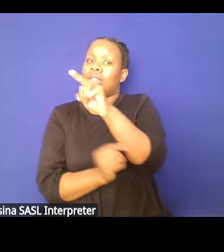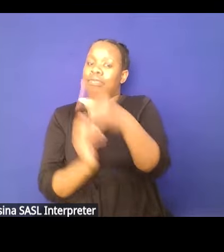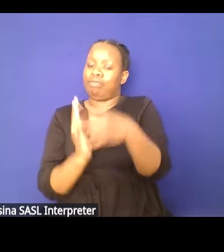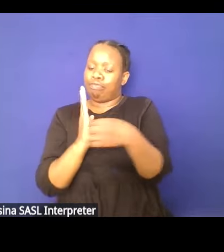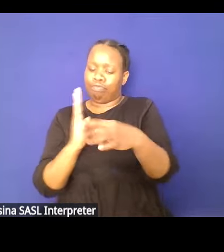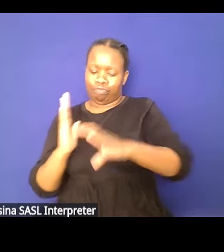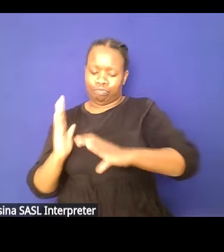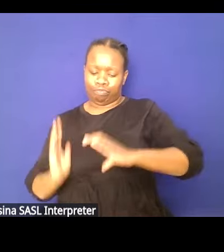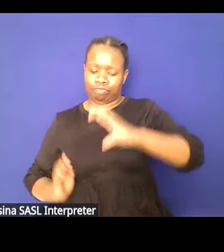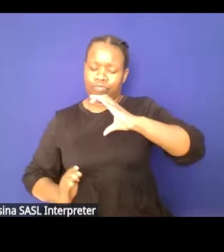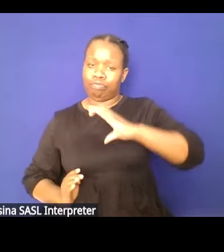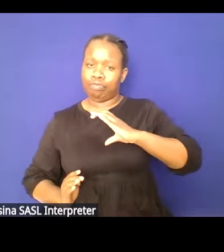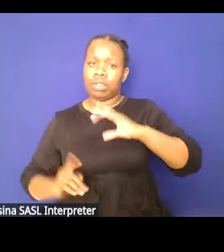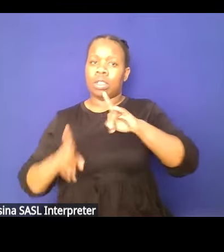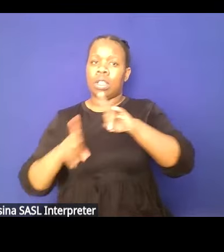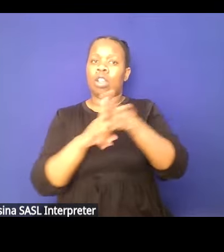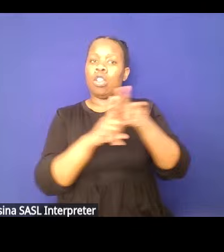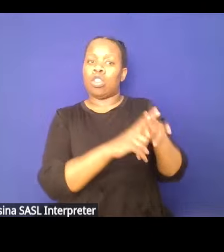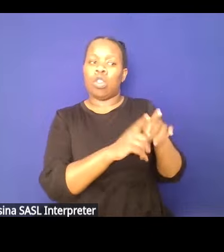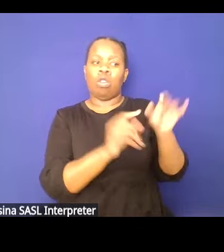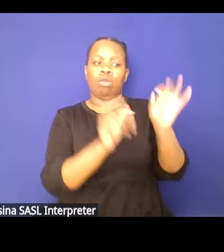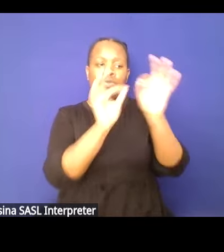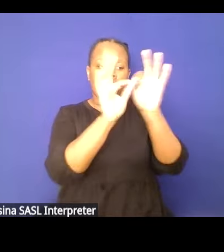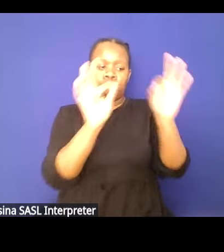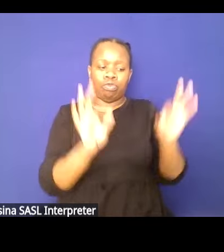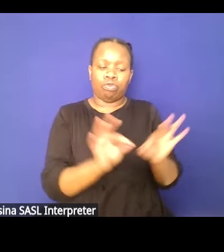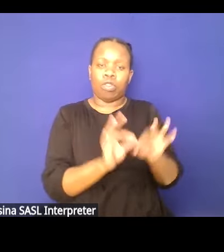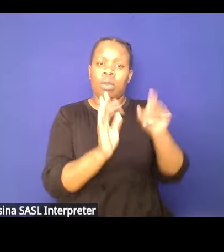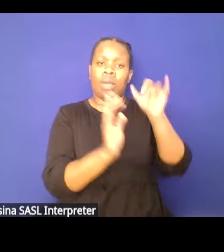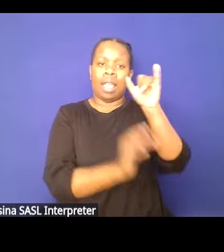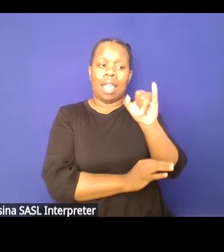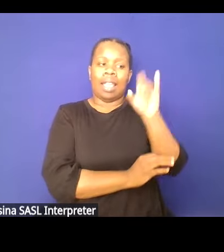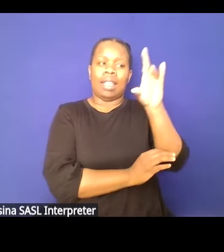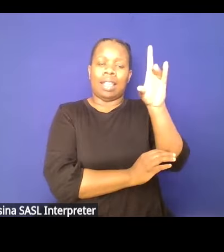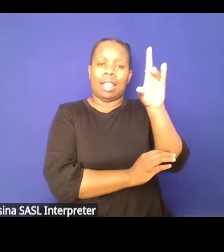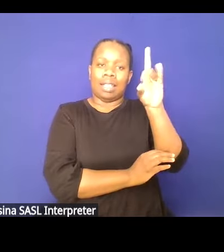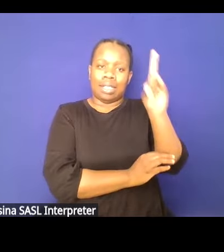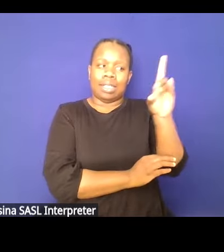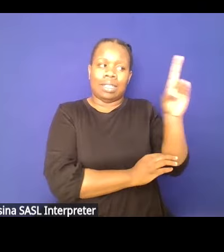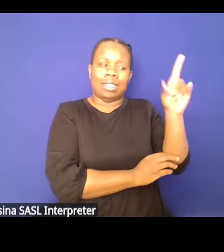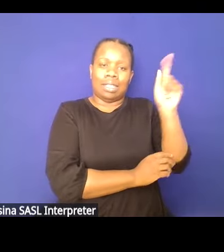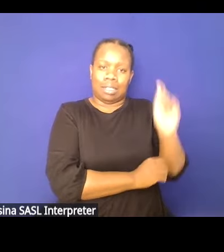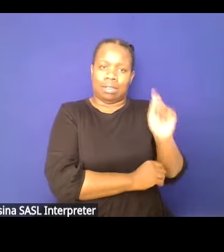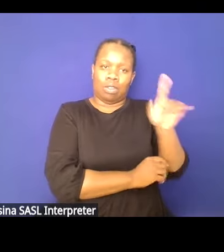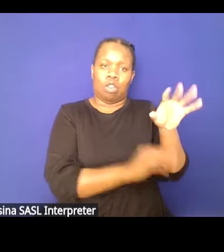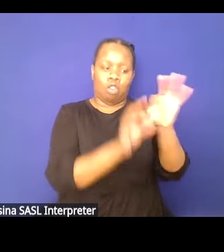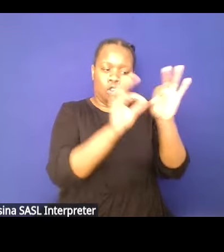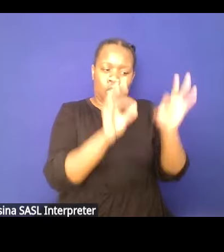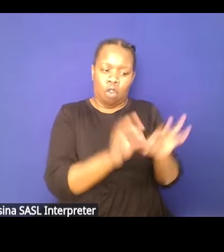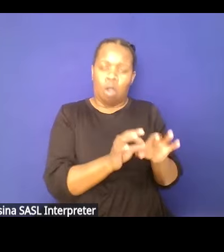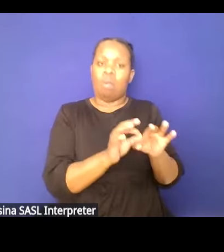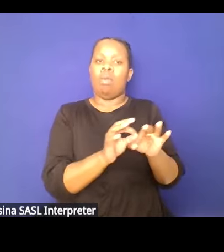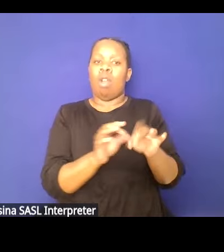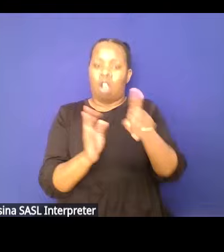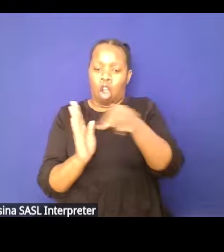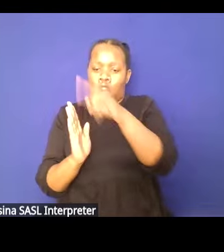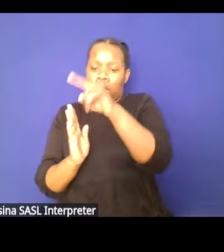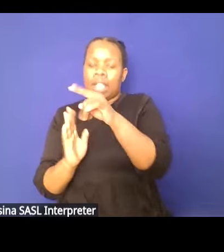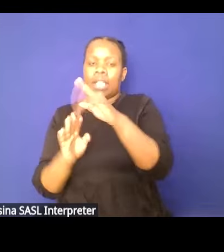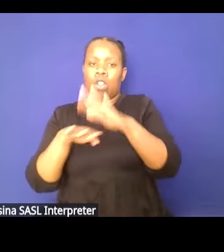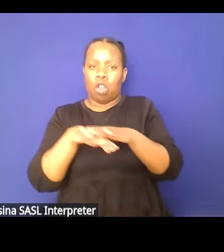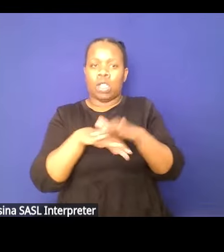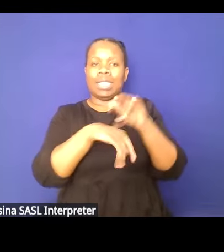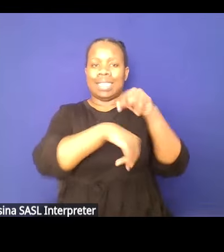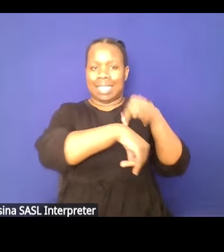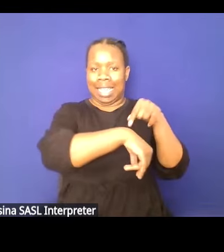and complete the ITRDD form accurately and on time. Our procurement team is also